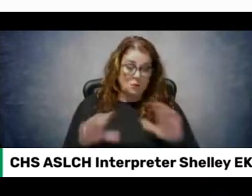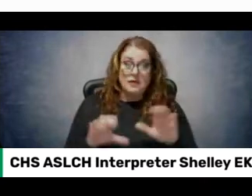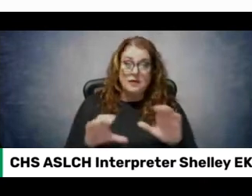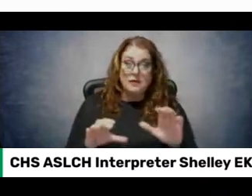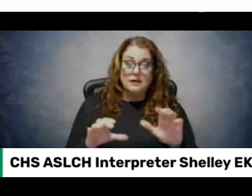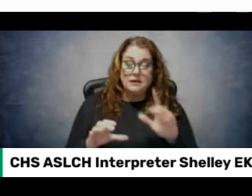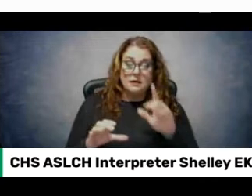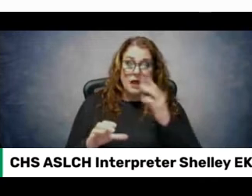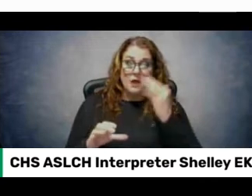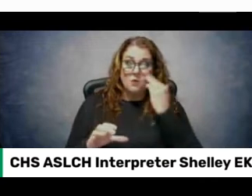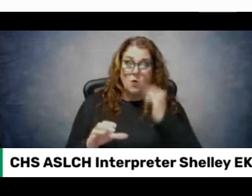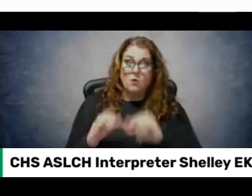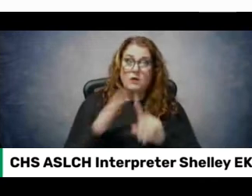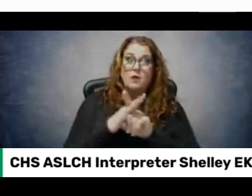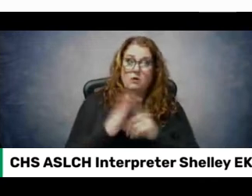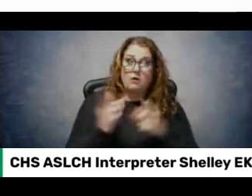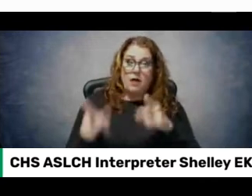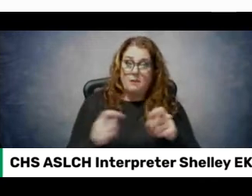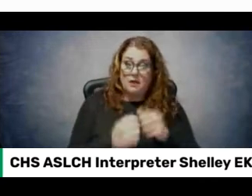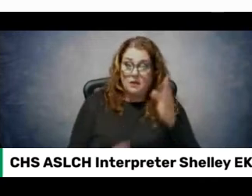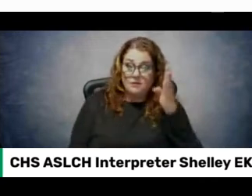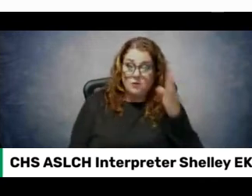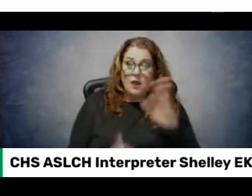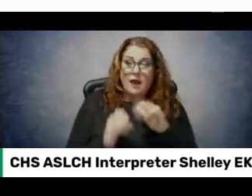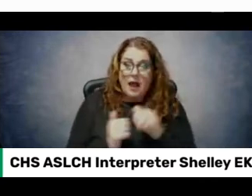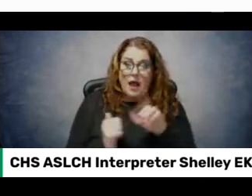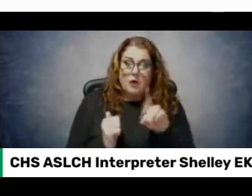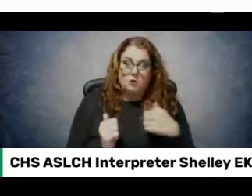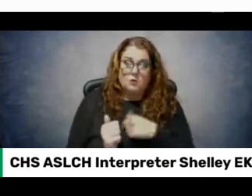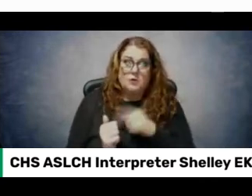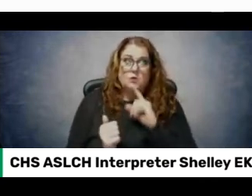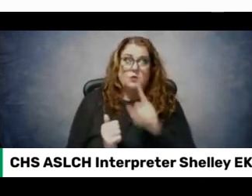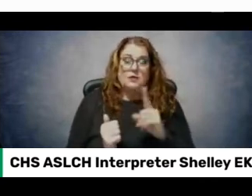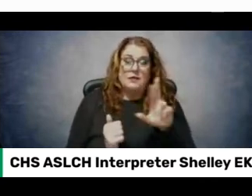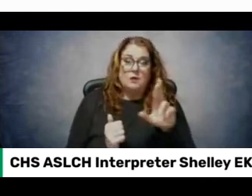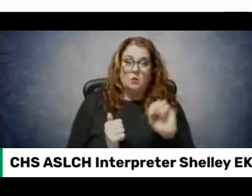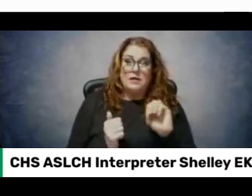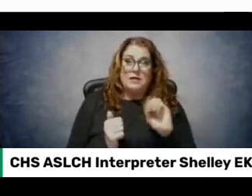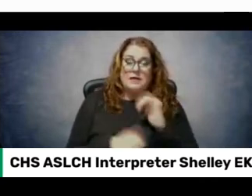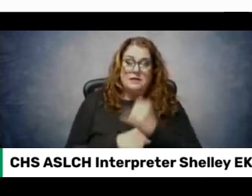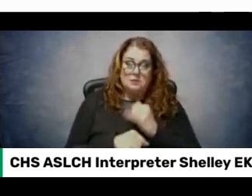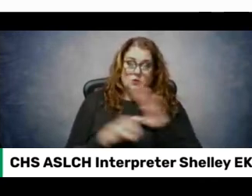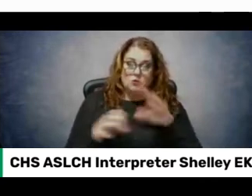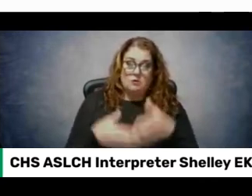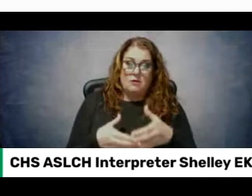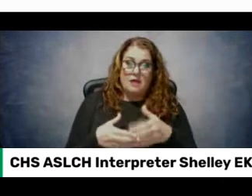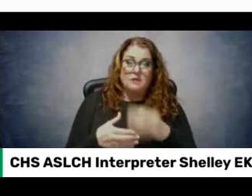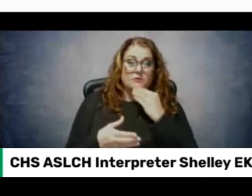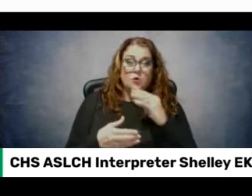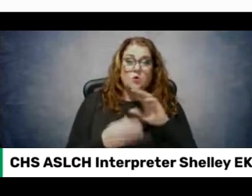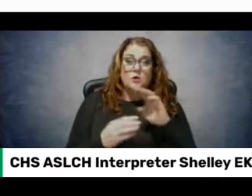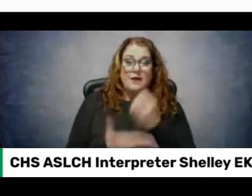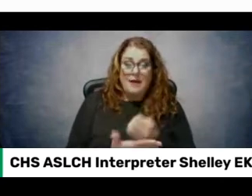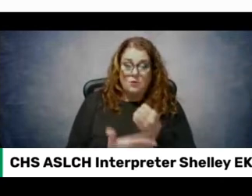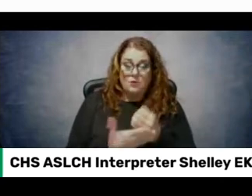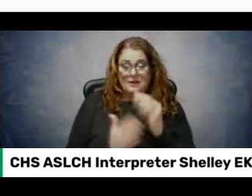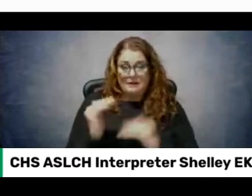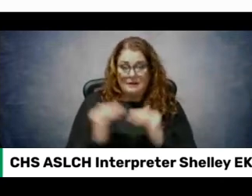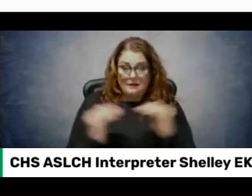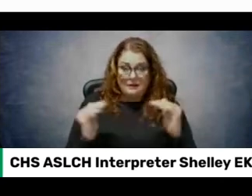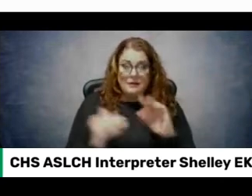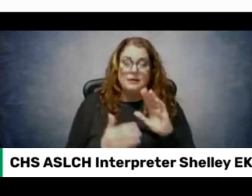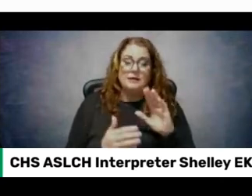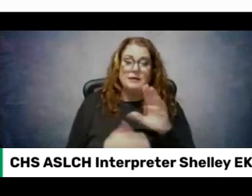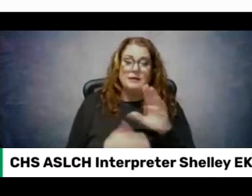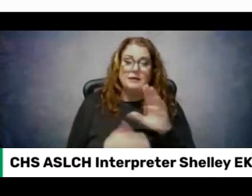know that will come in the future is how do we really re-institutionalize the Food Equity Council so it becomes a